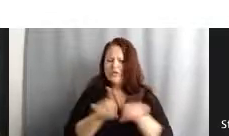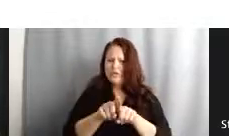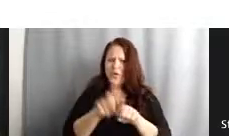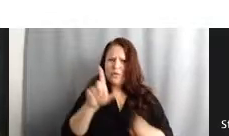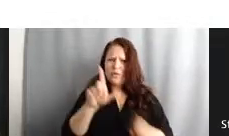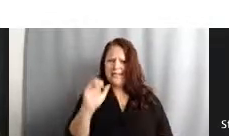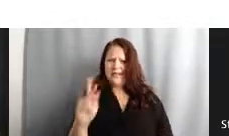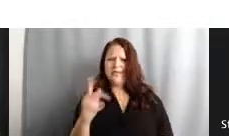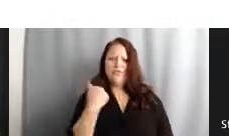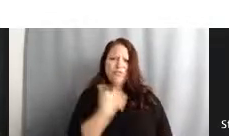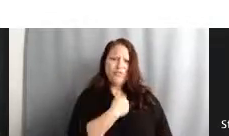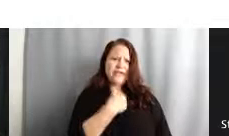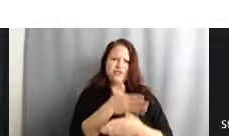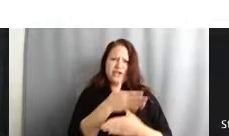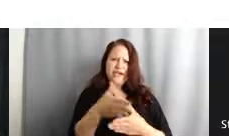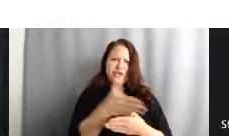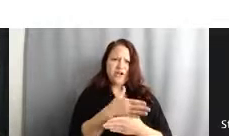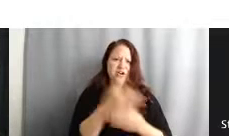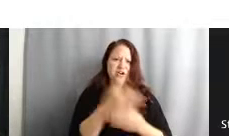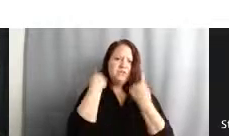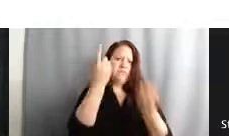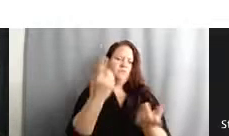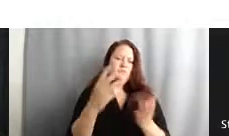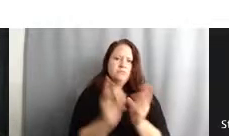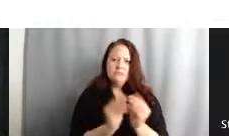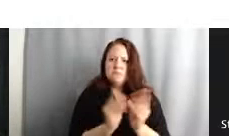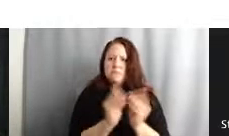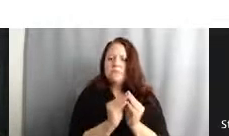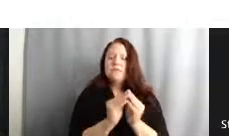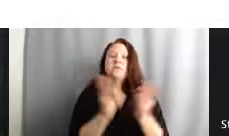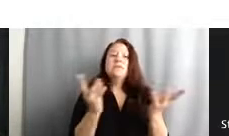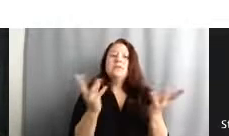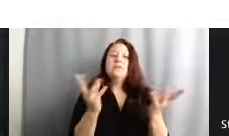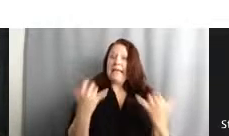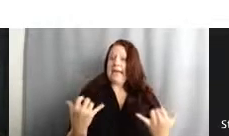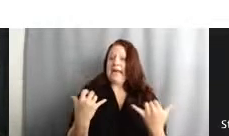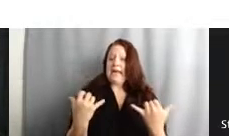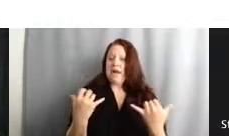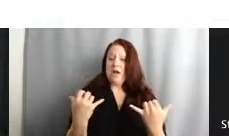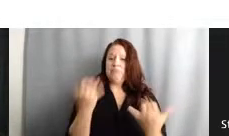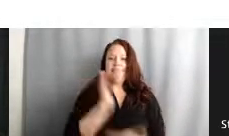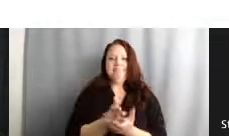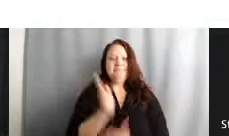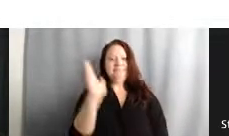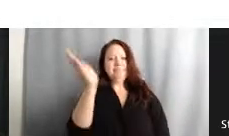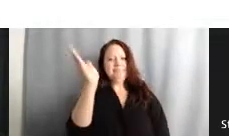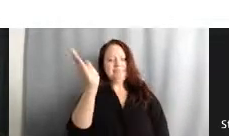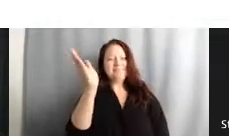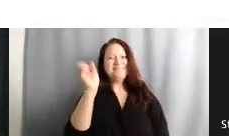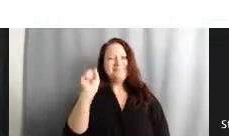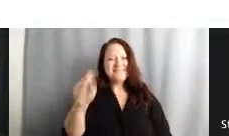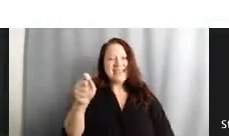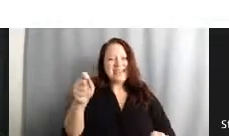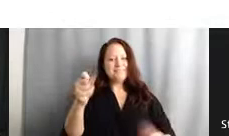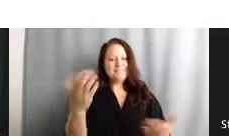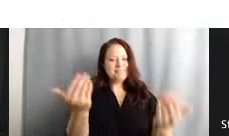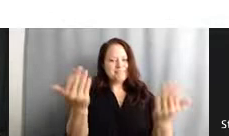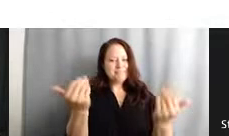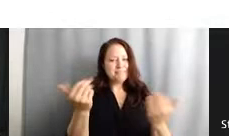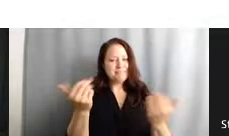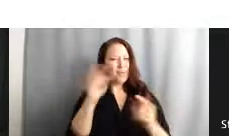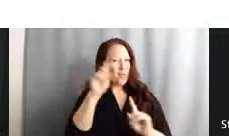we've shared throughout and our contact information. But at this point, I'm going to go ahead and stop presenting so we can open it up for